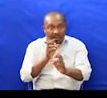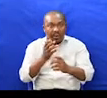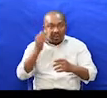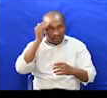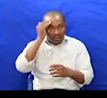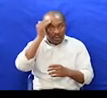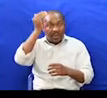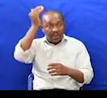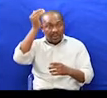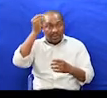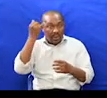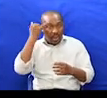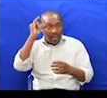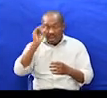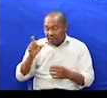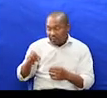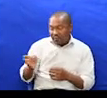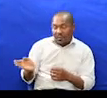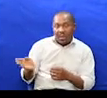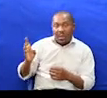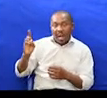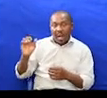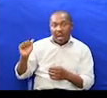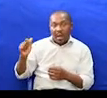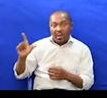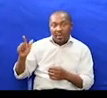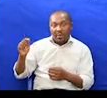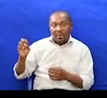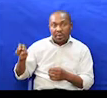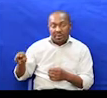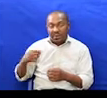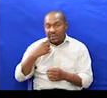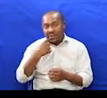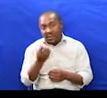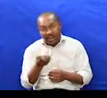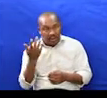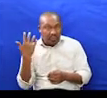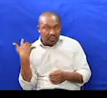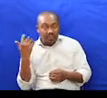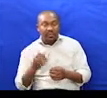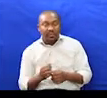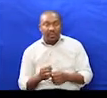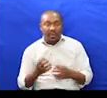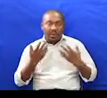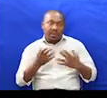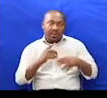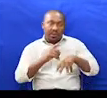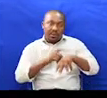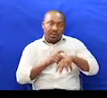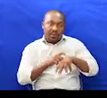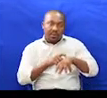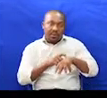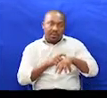this Dalton said. No, not only that, when idea came to say